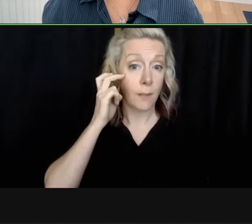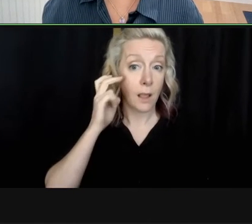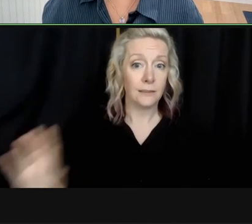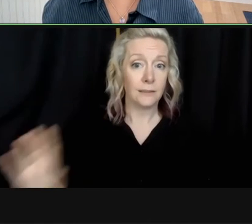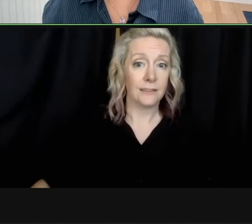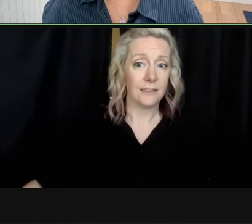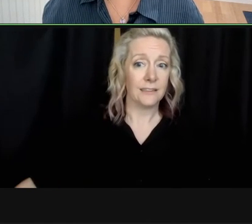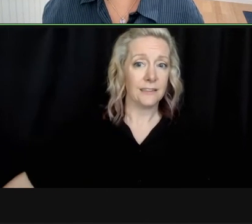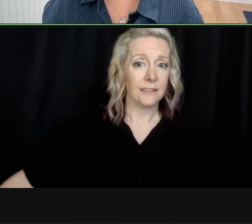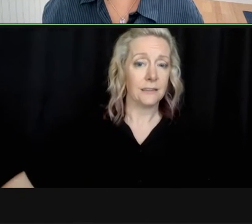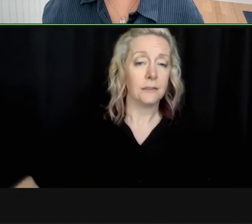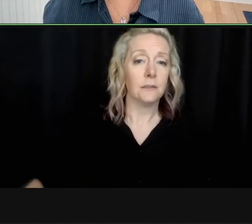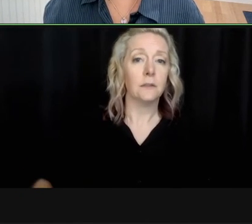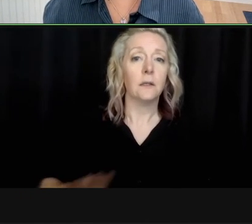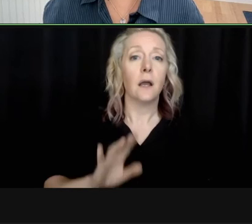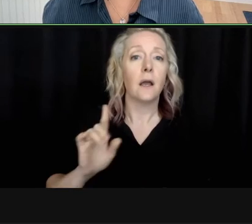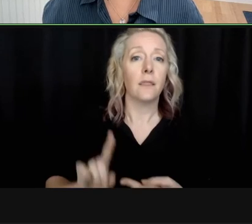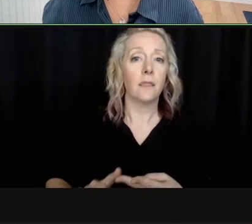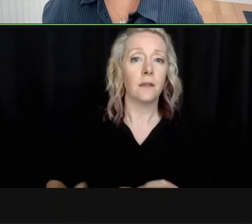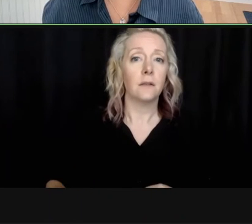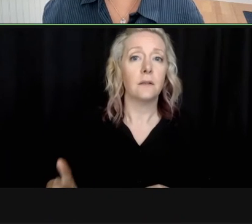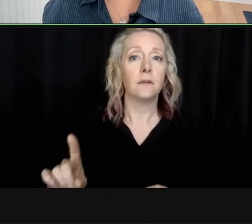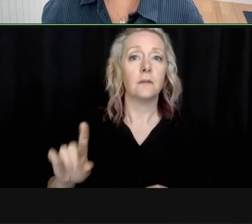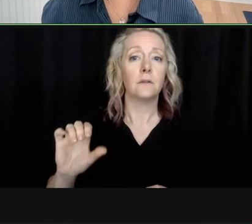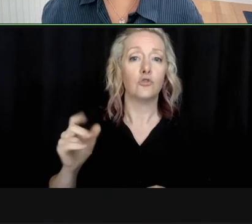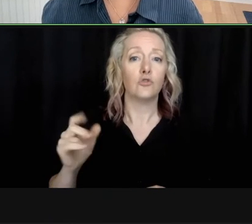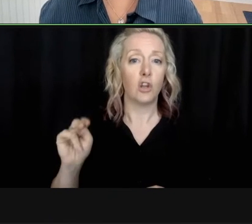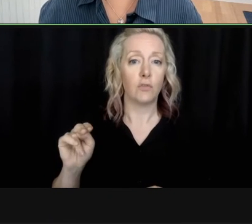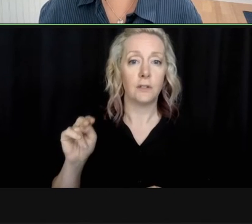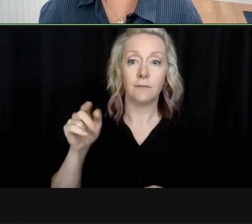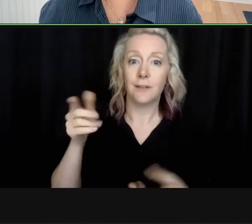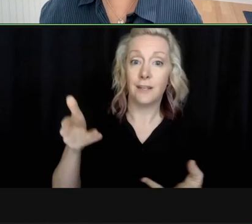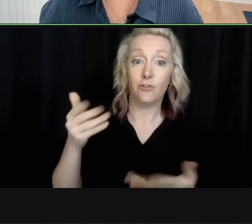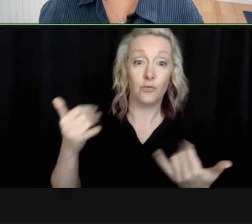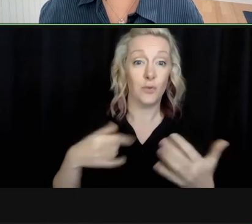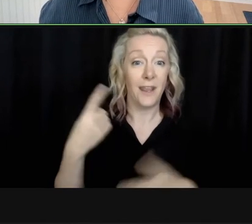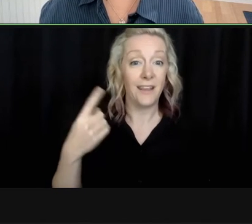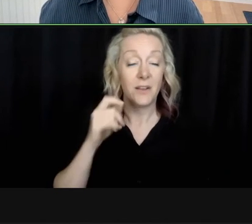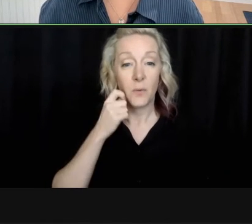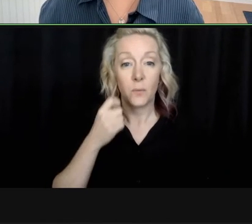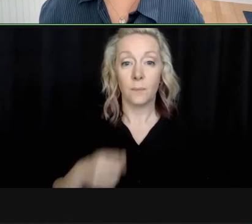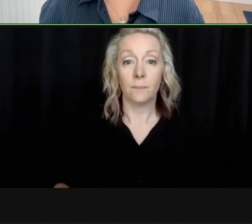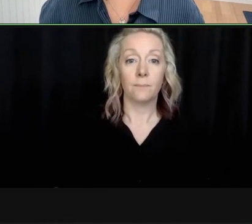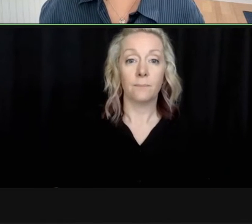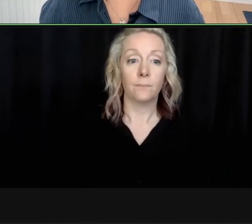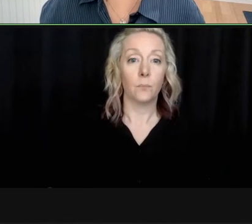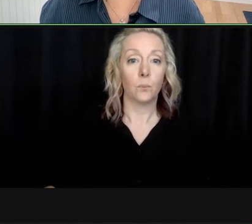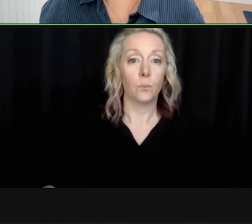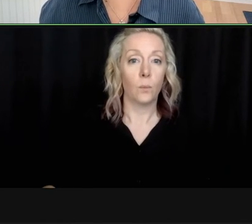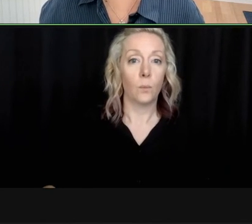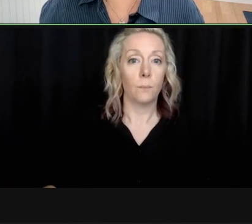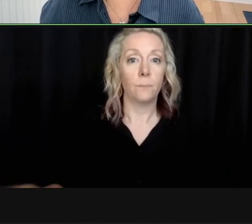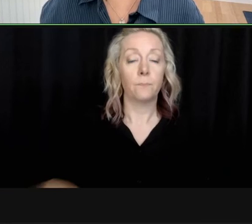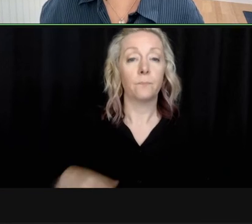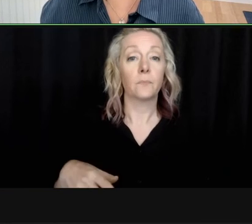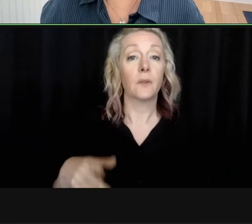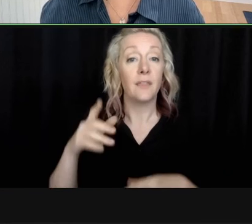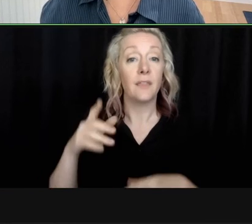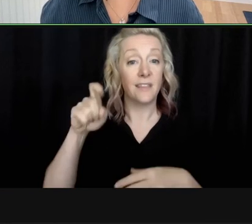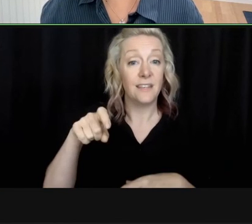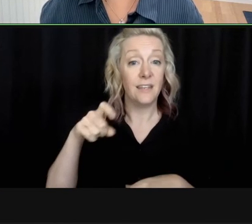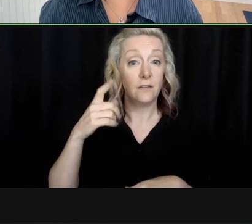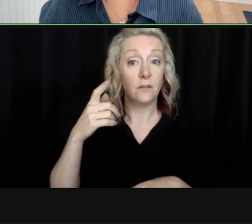then there's a great, and we have Sharon here at the presentation, so that's cool. The educational needs of children